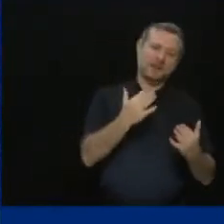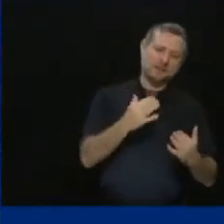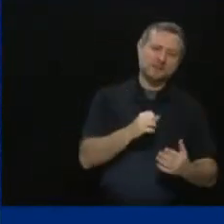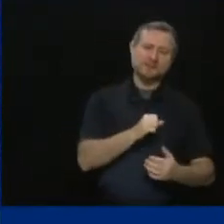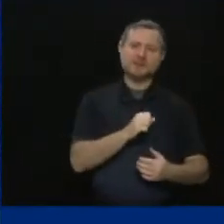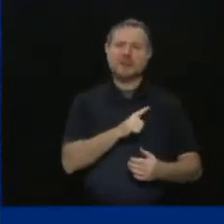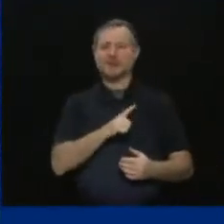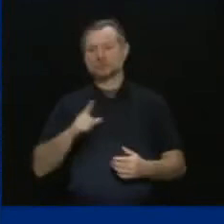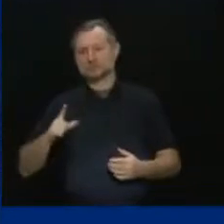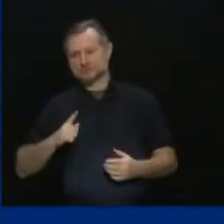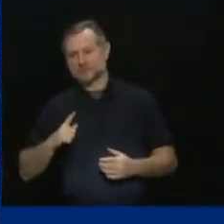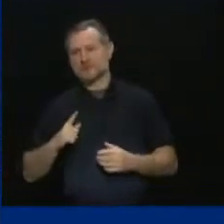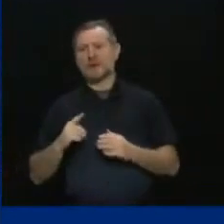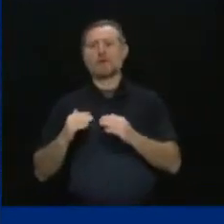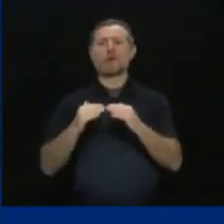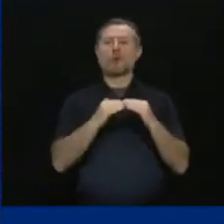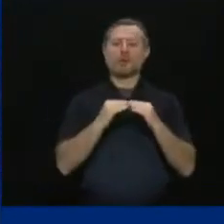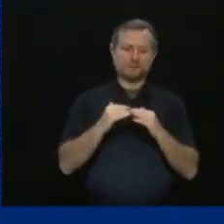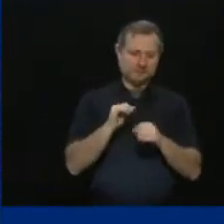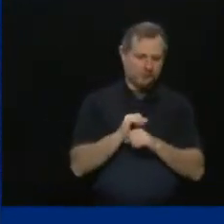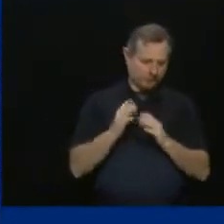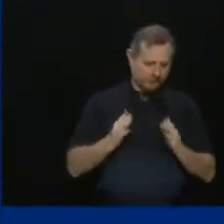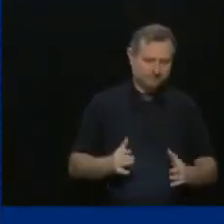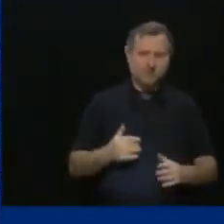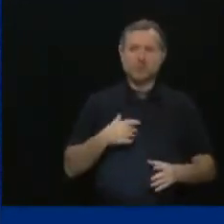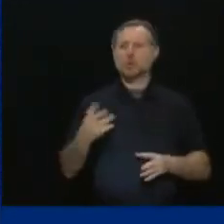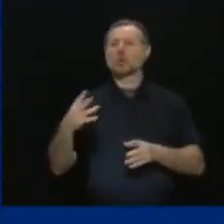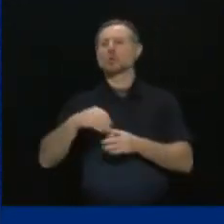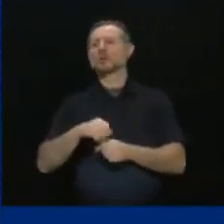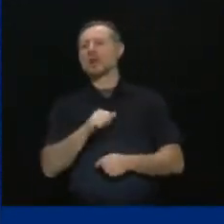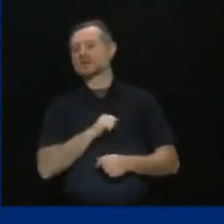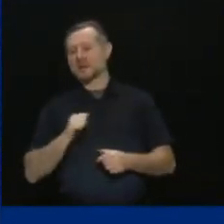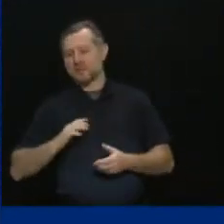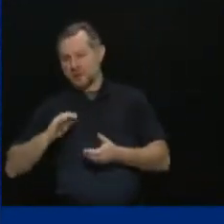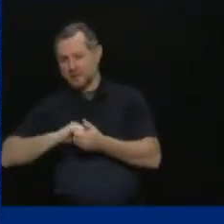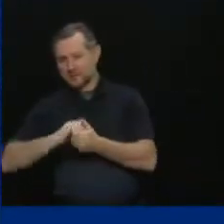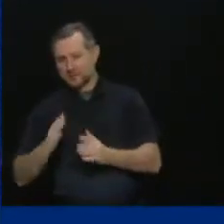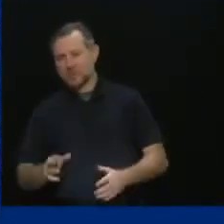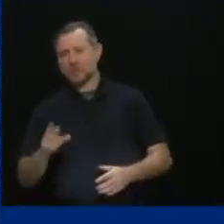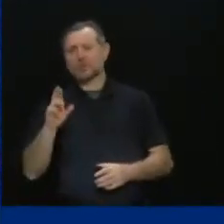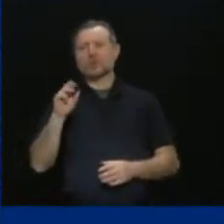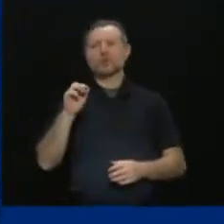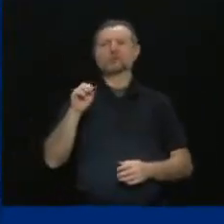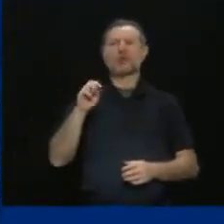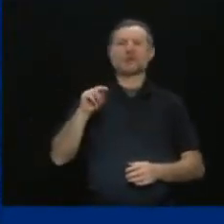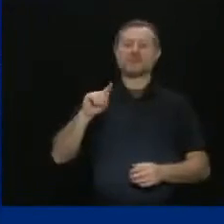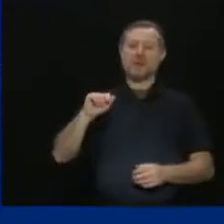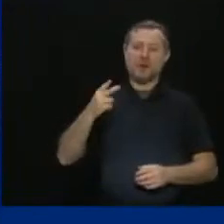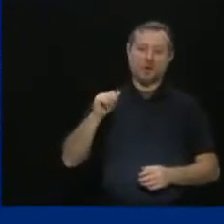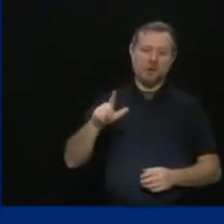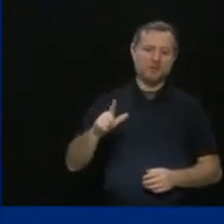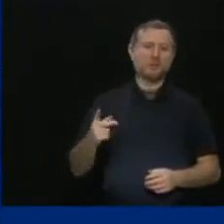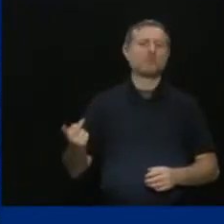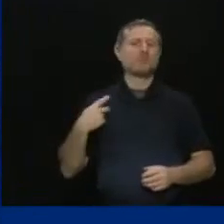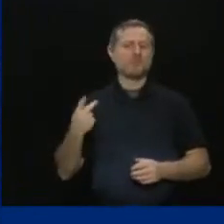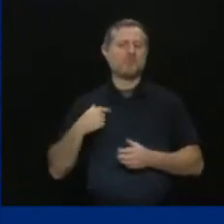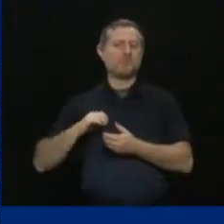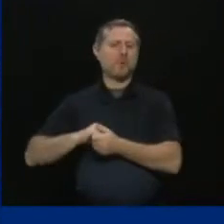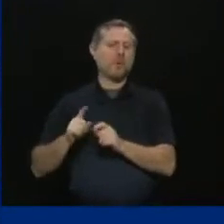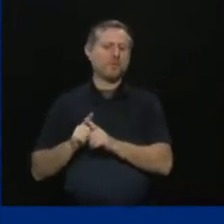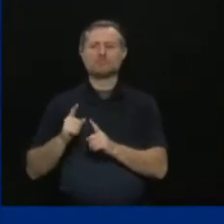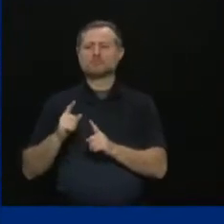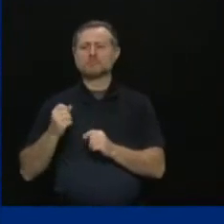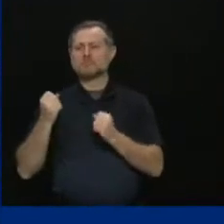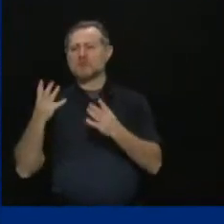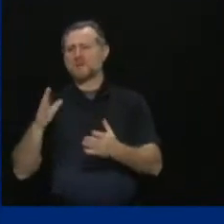Assembly colleagues, including the Assembly partner, Linda Rosenthal. We partnered on a number of bills. She's a great